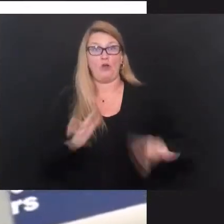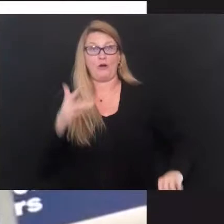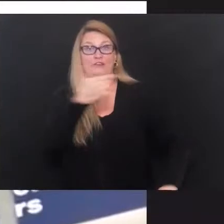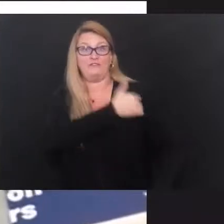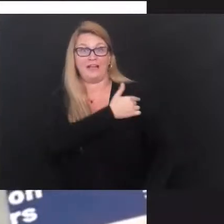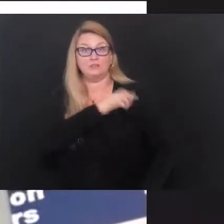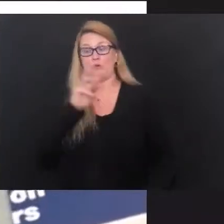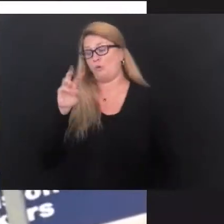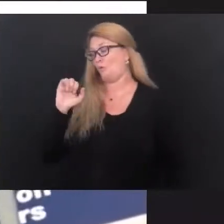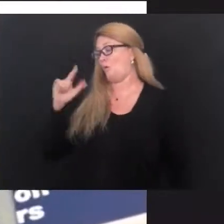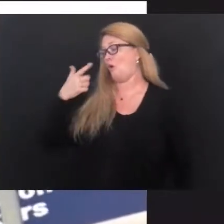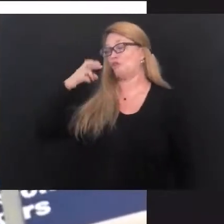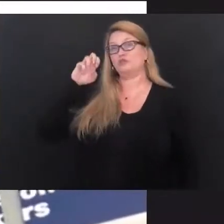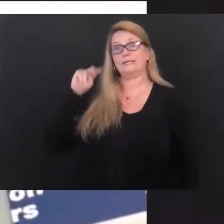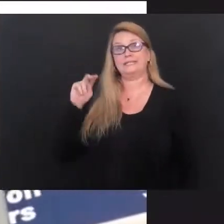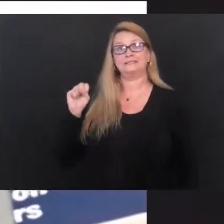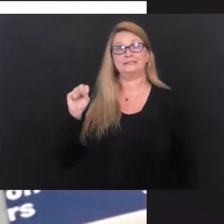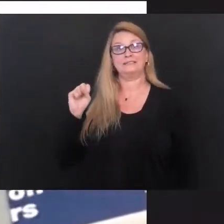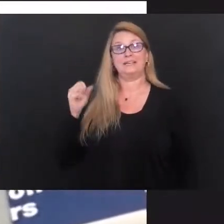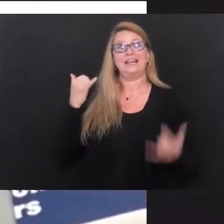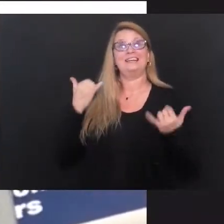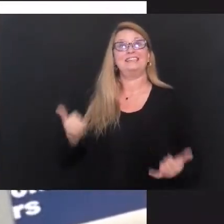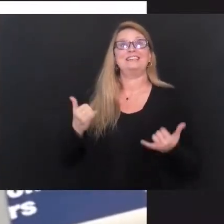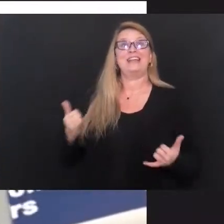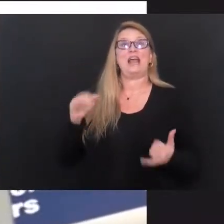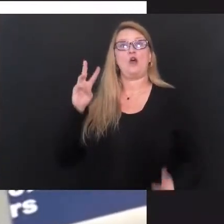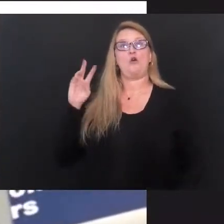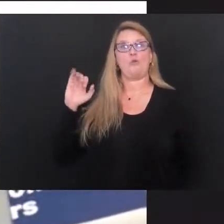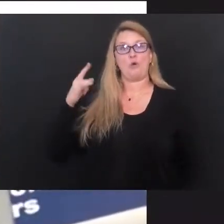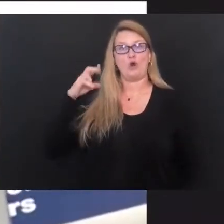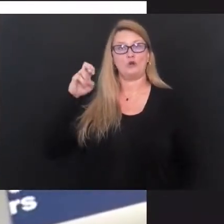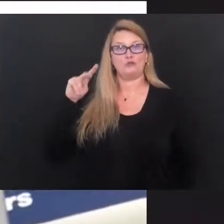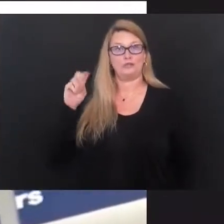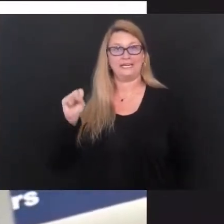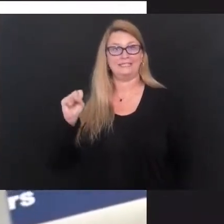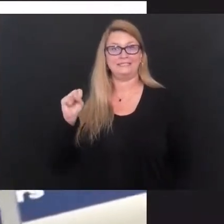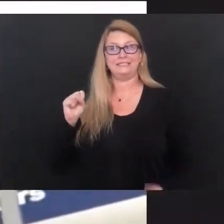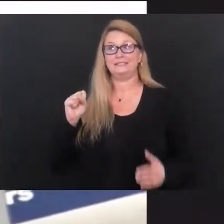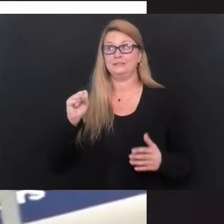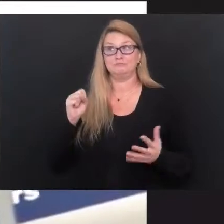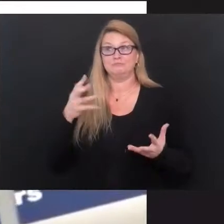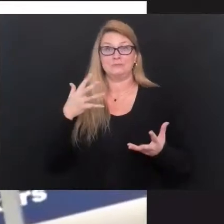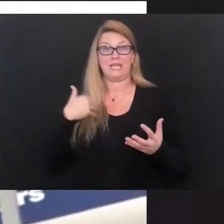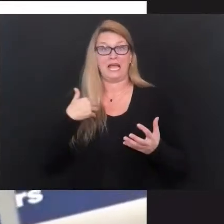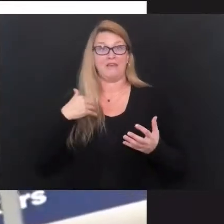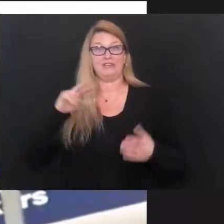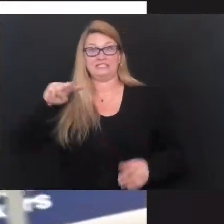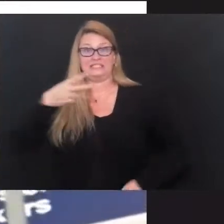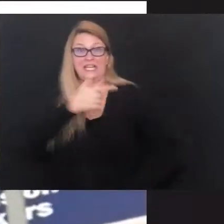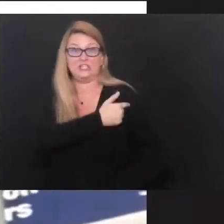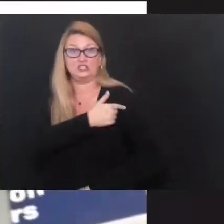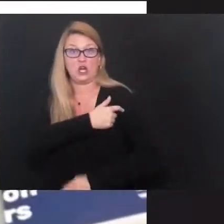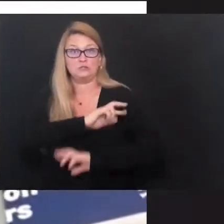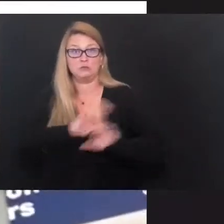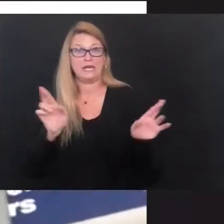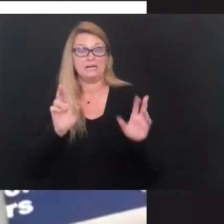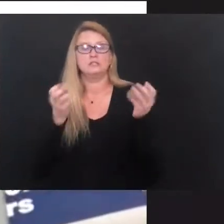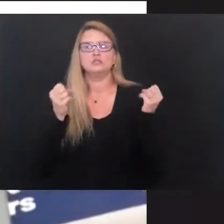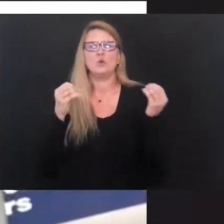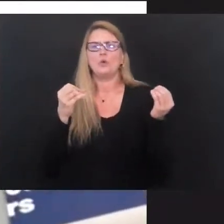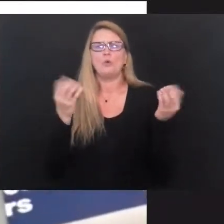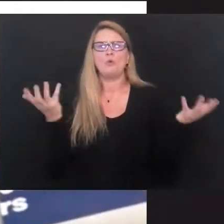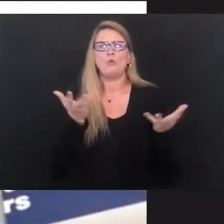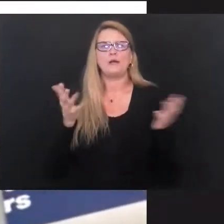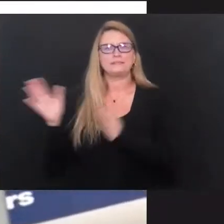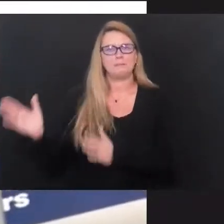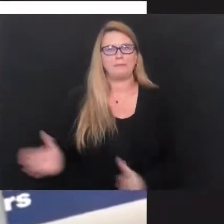at Walgreens, and now Walgreens is leaving the state system. A lot of us have not had our second shots yet. What's the plan